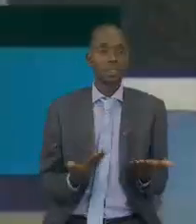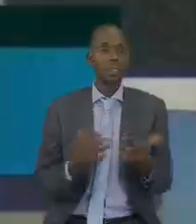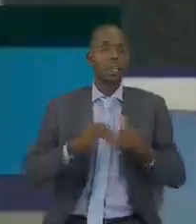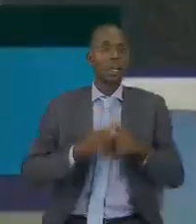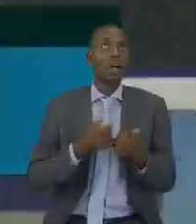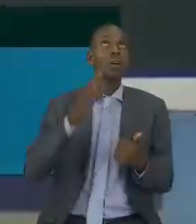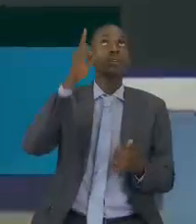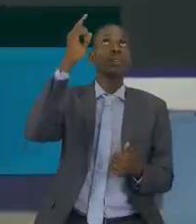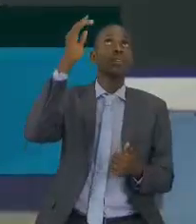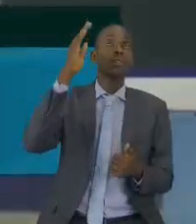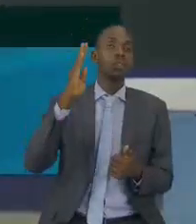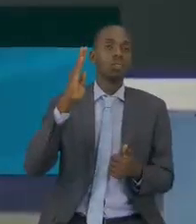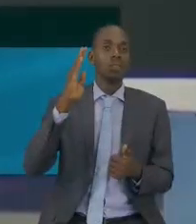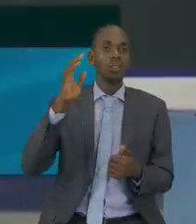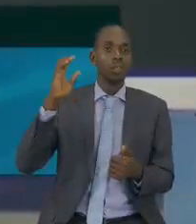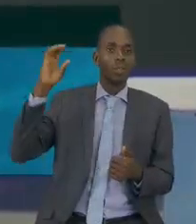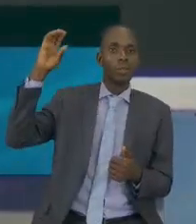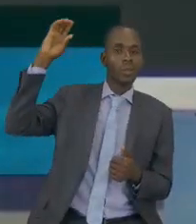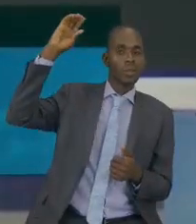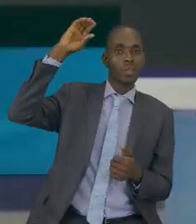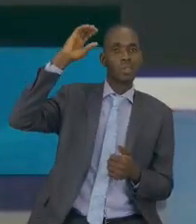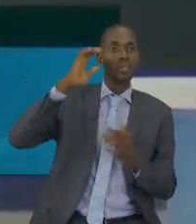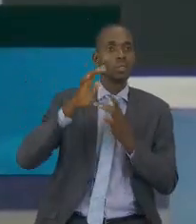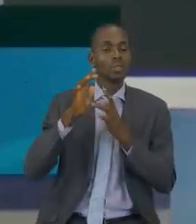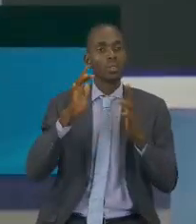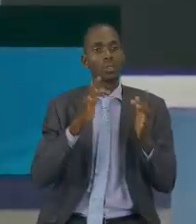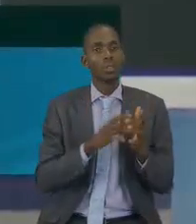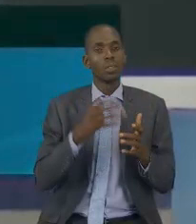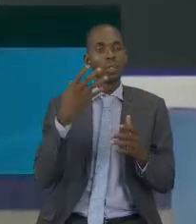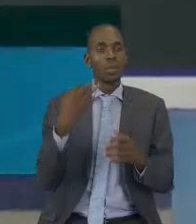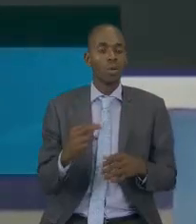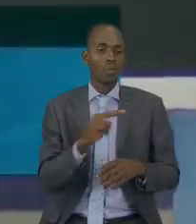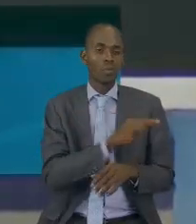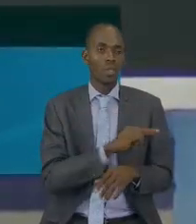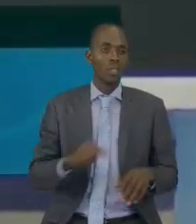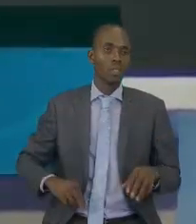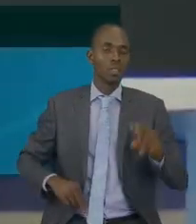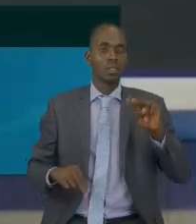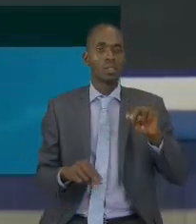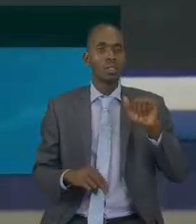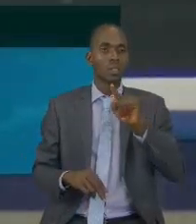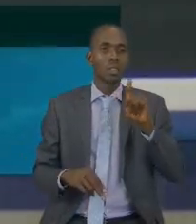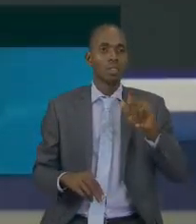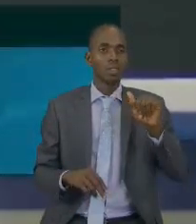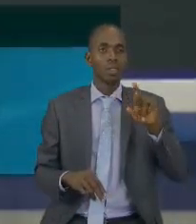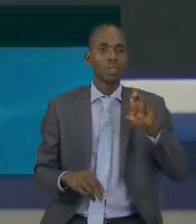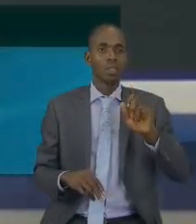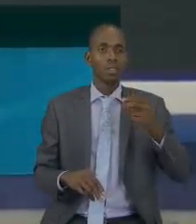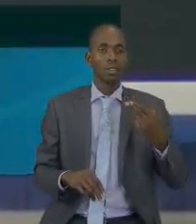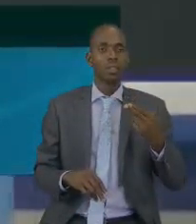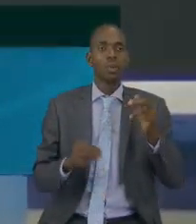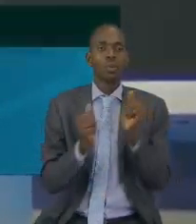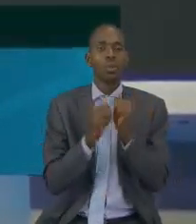God anointed Jesus of Nazareth with the Holy